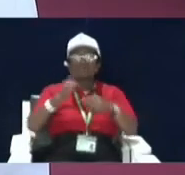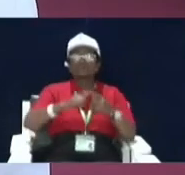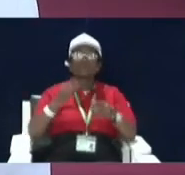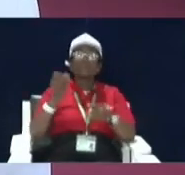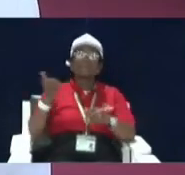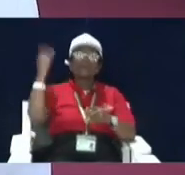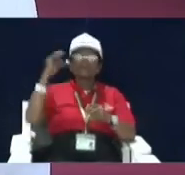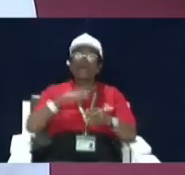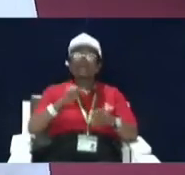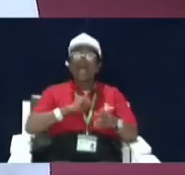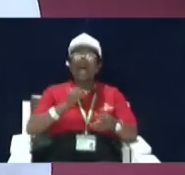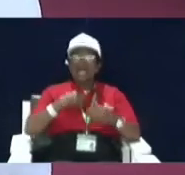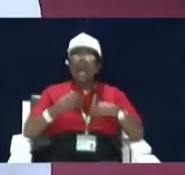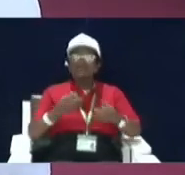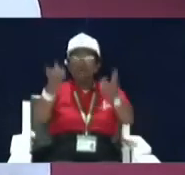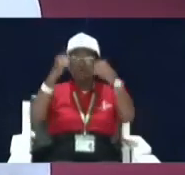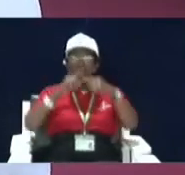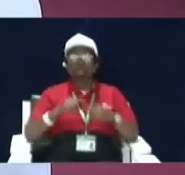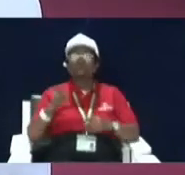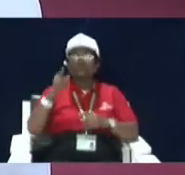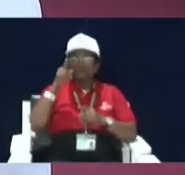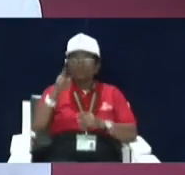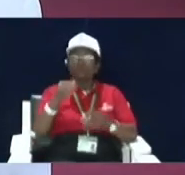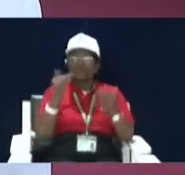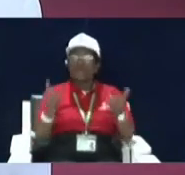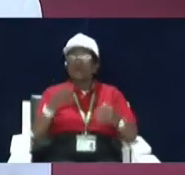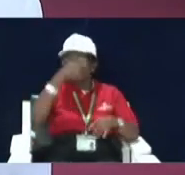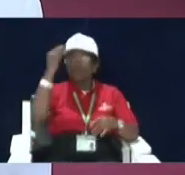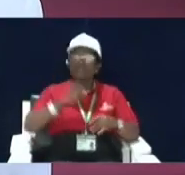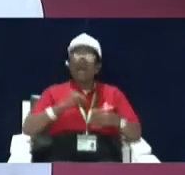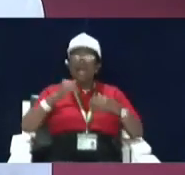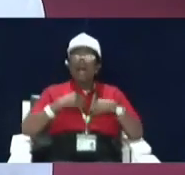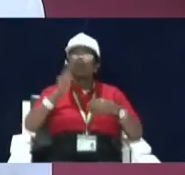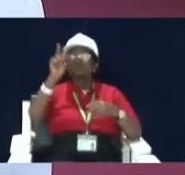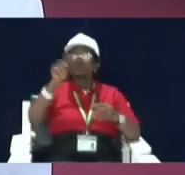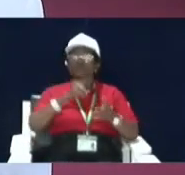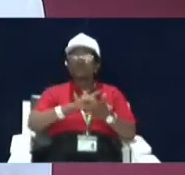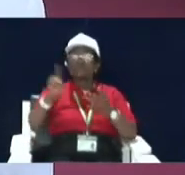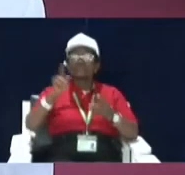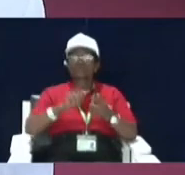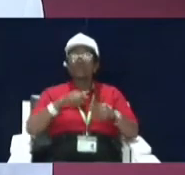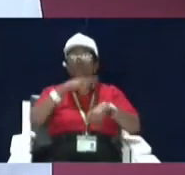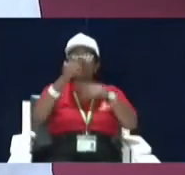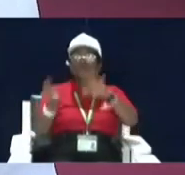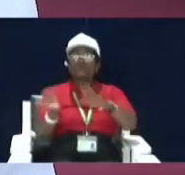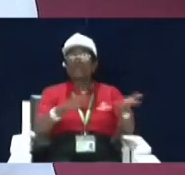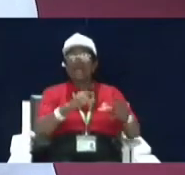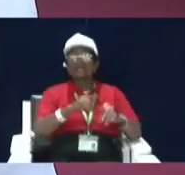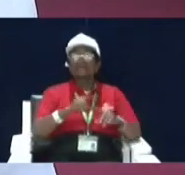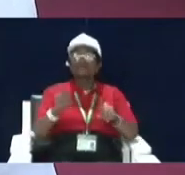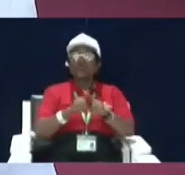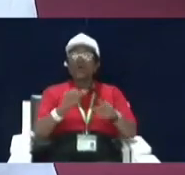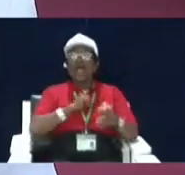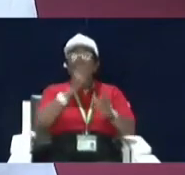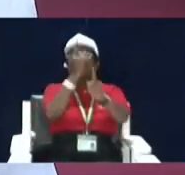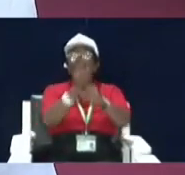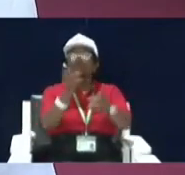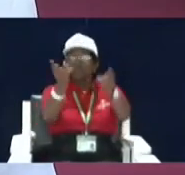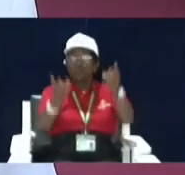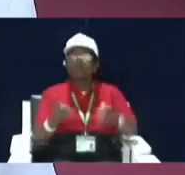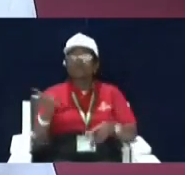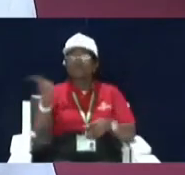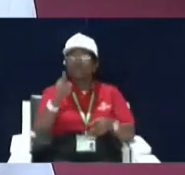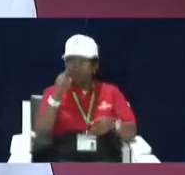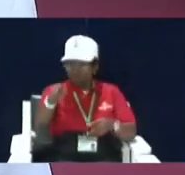you now because I have 2 weeks to go. So I just want you to pray for me before I